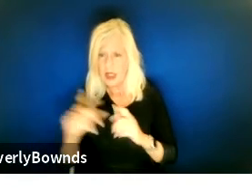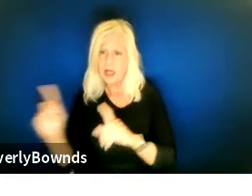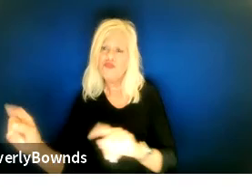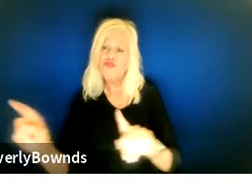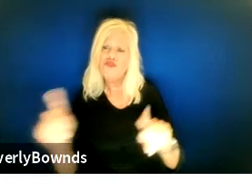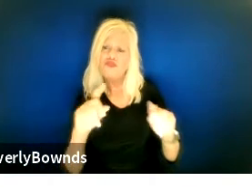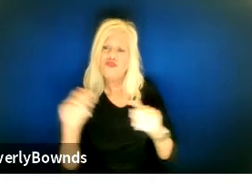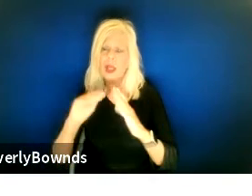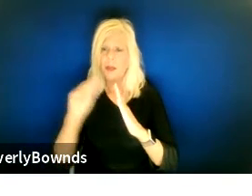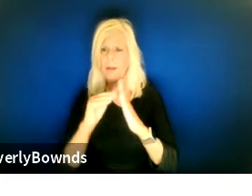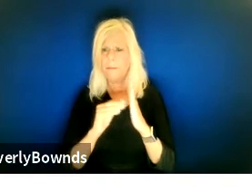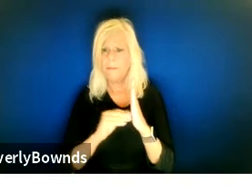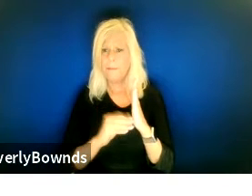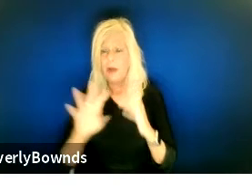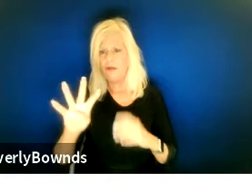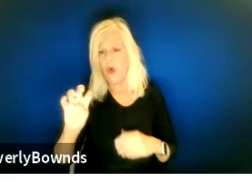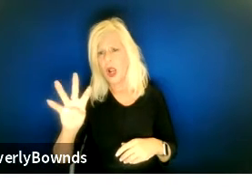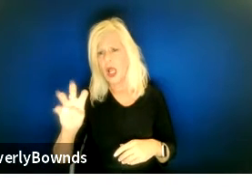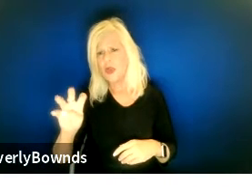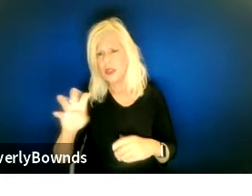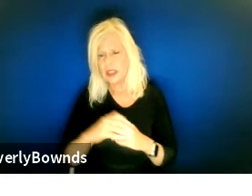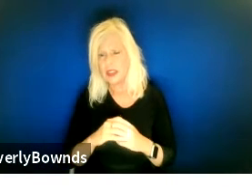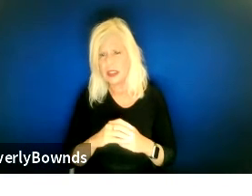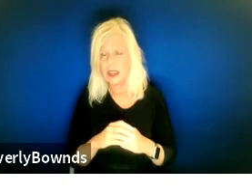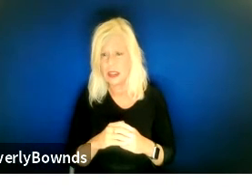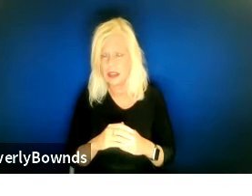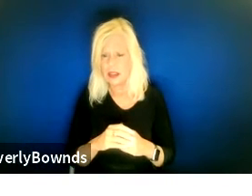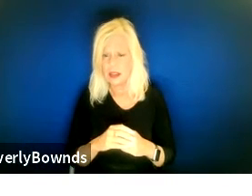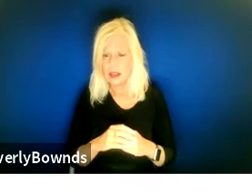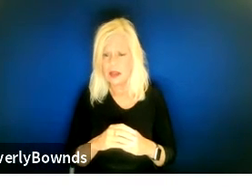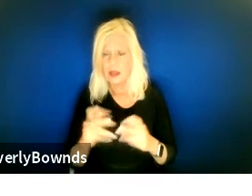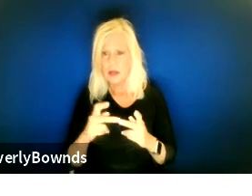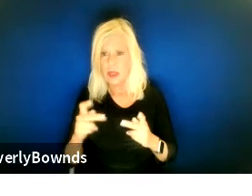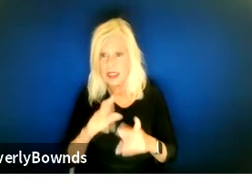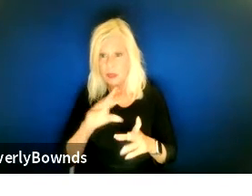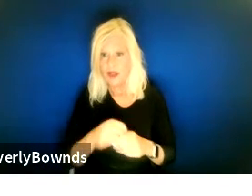mapped almost like around 400 facilities within 2 counties of Alabama.